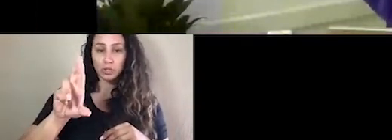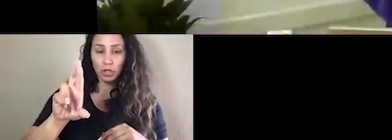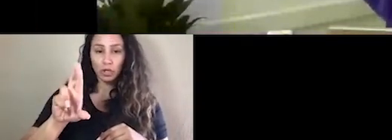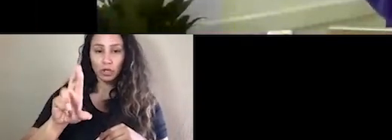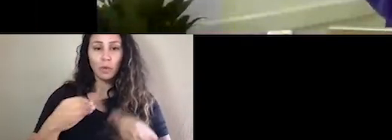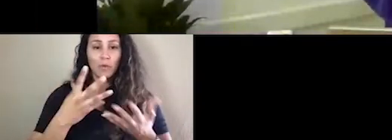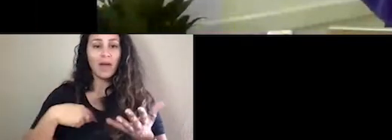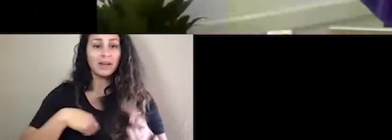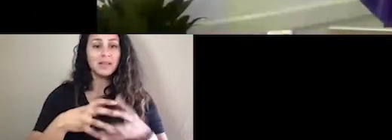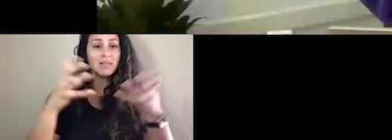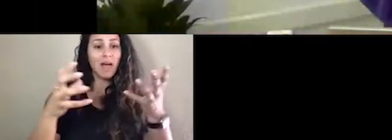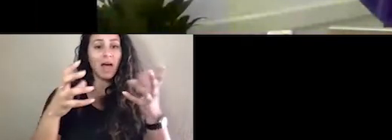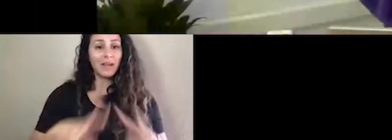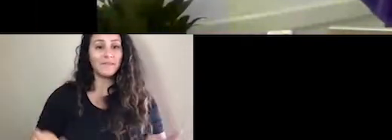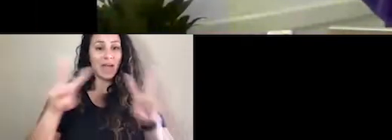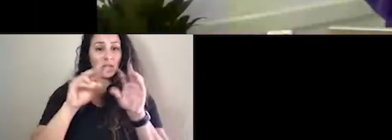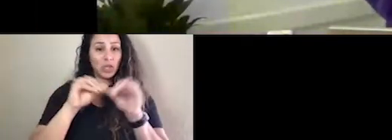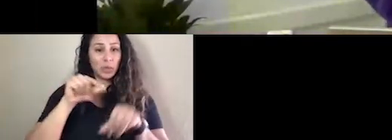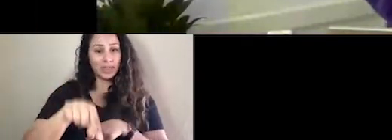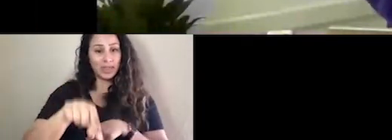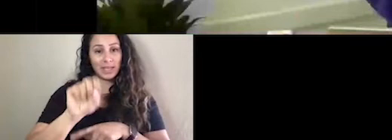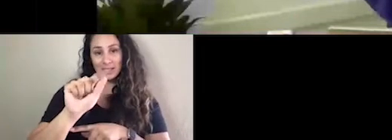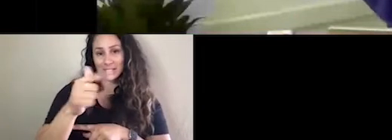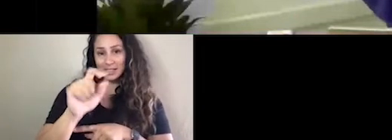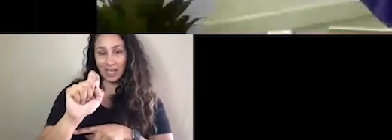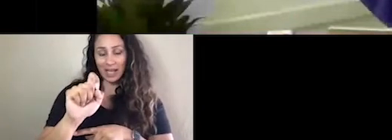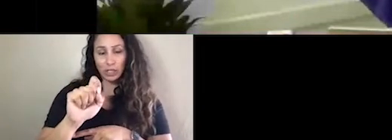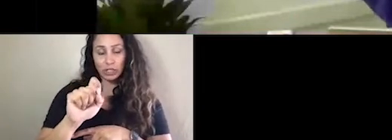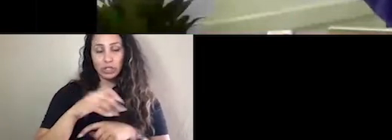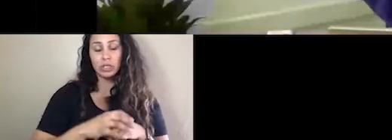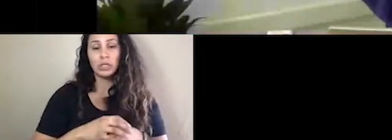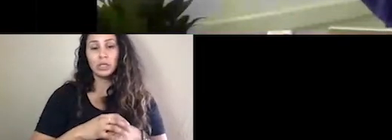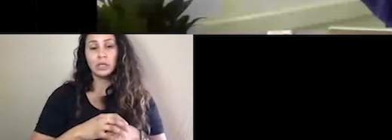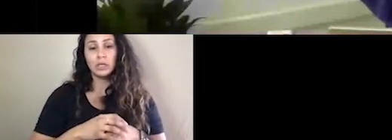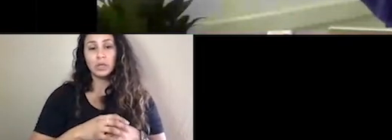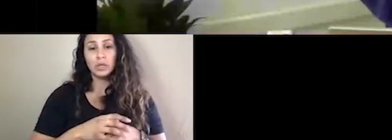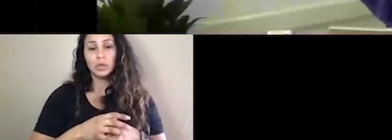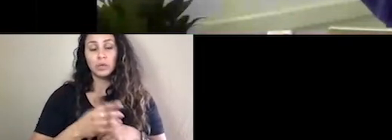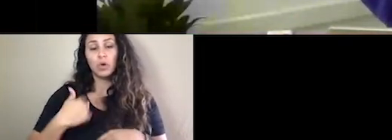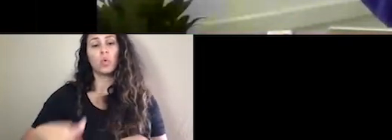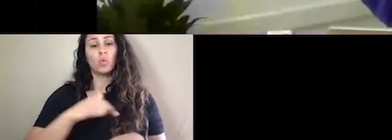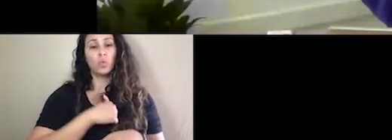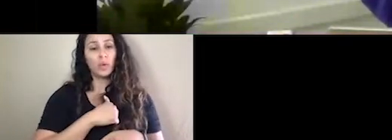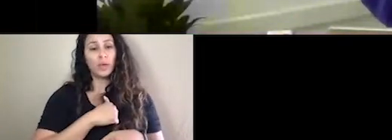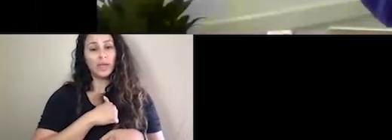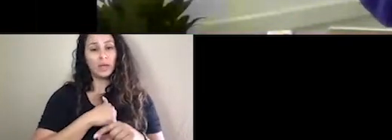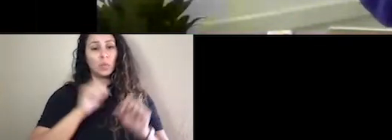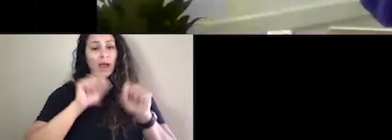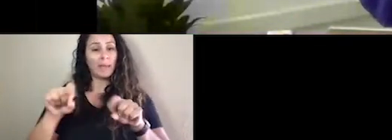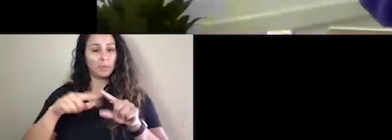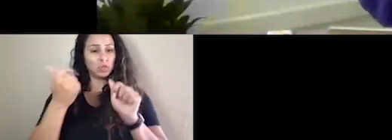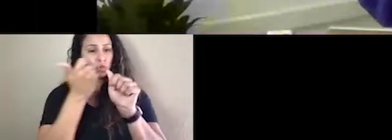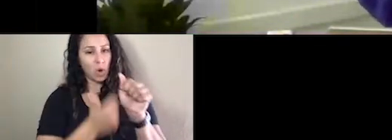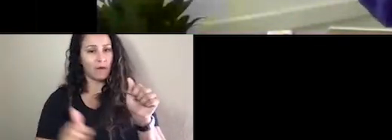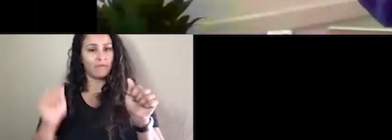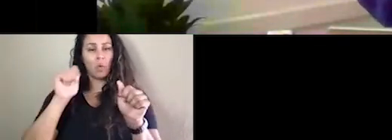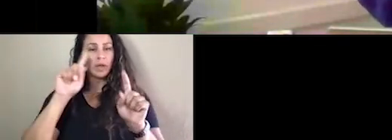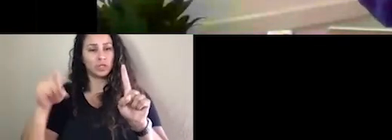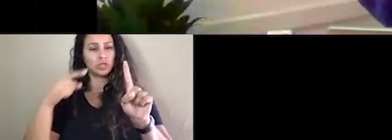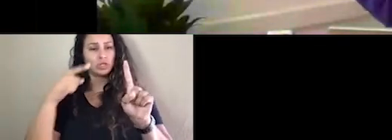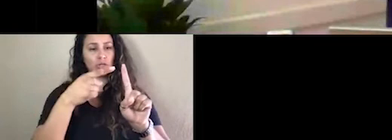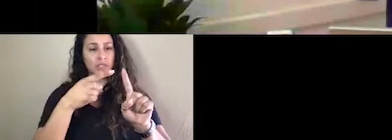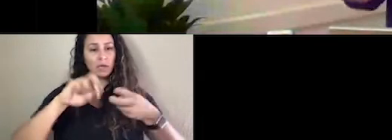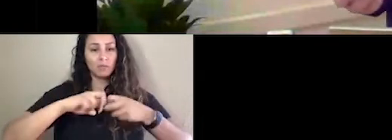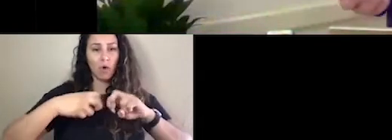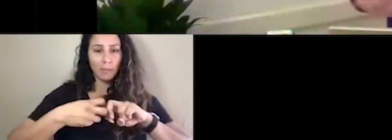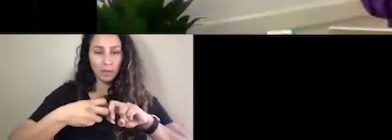value at this stage because we preemptively were able to avoid certain problems that we